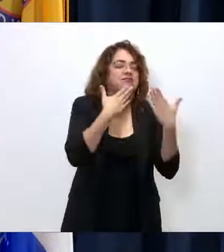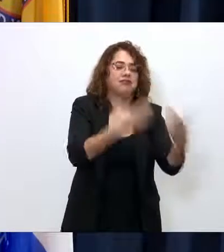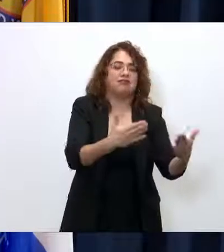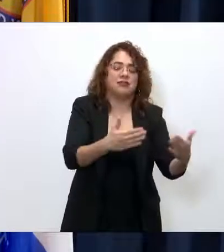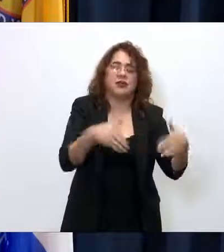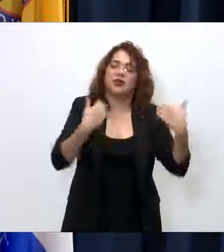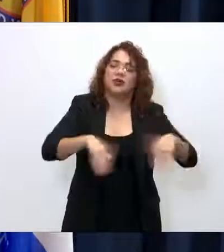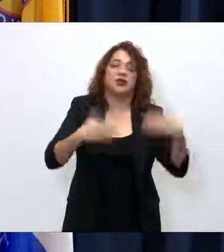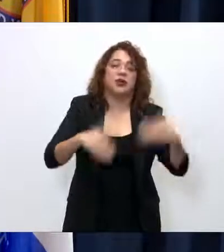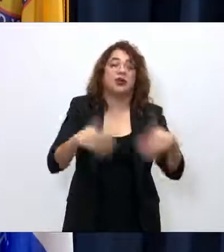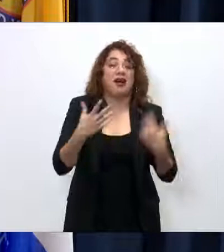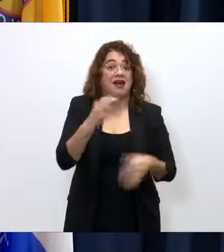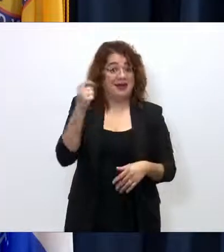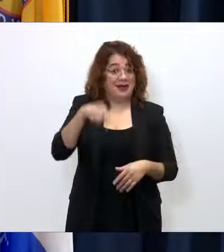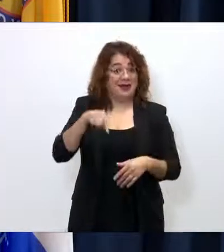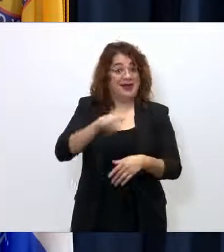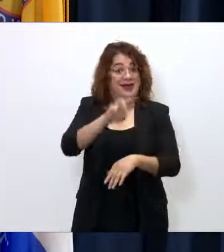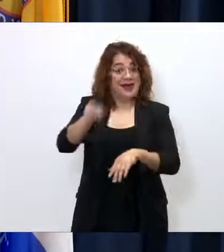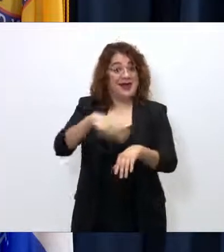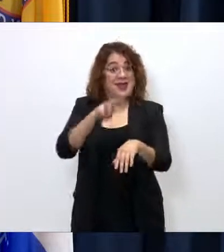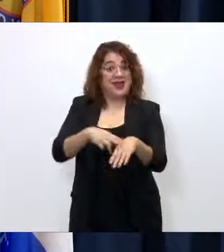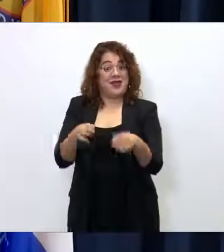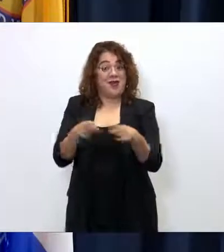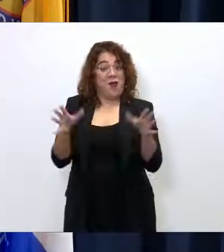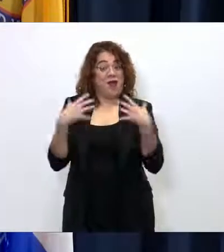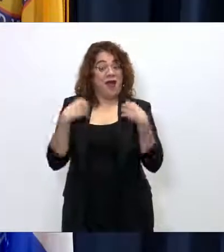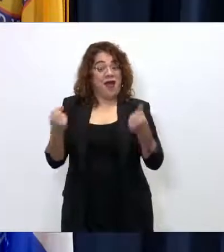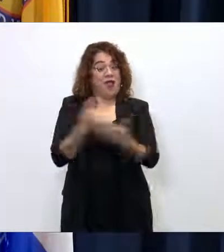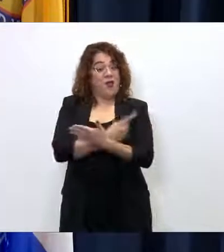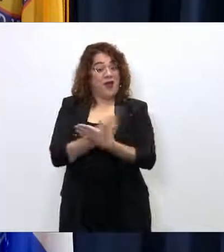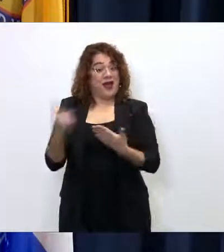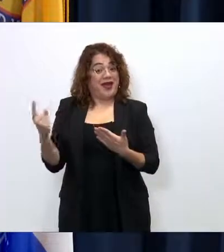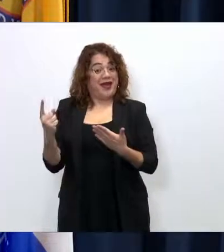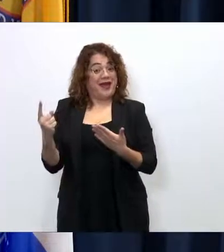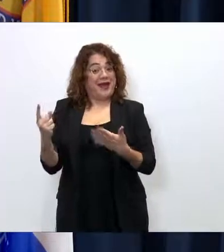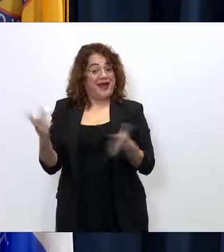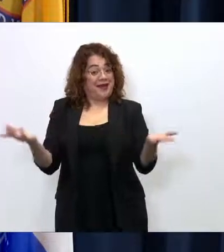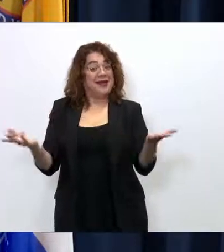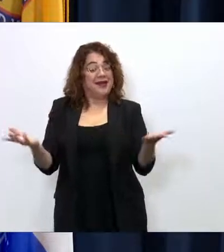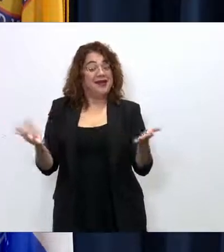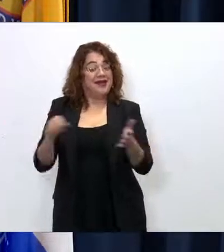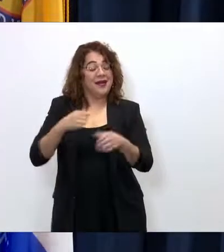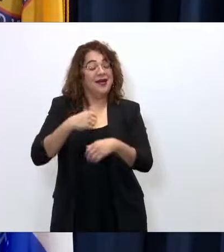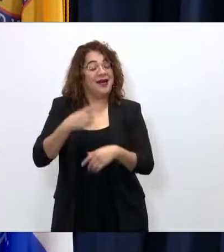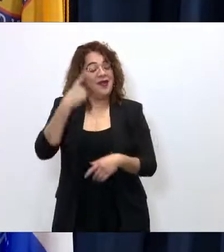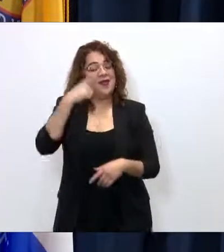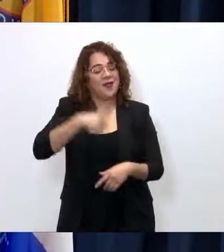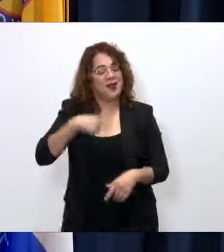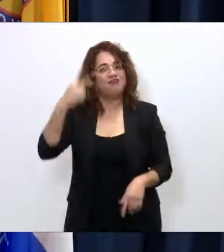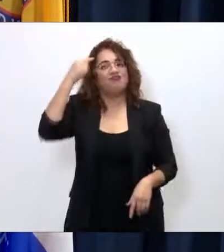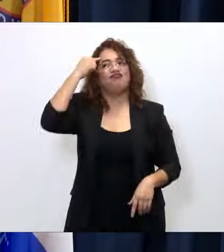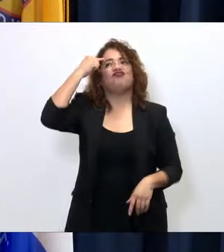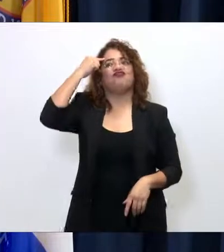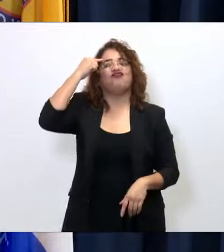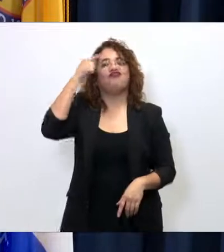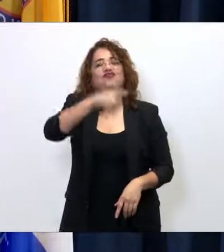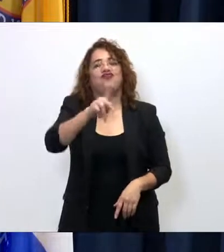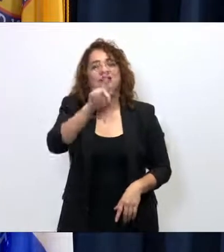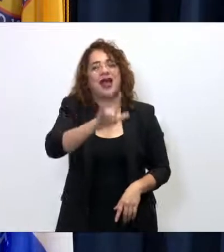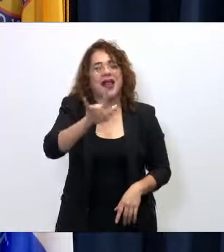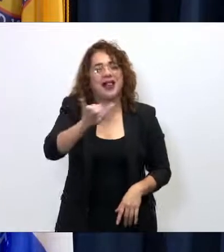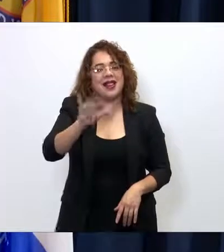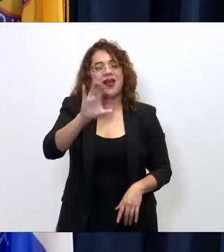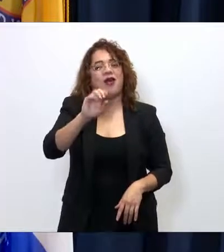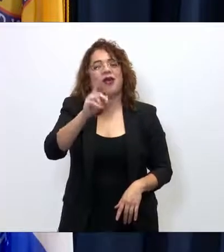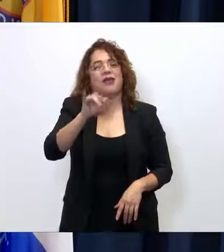that, it's also National Public Health Week, and so I think it makes sense to, at this moment, just thank Kelly Colopy, who you'll